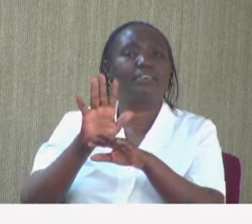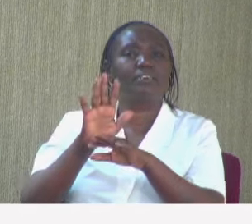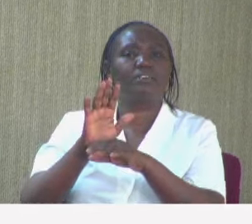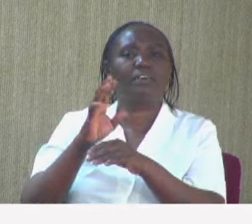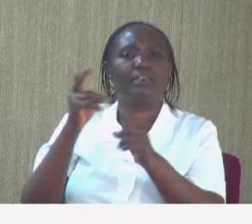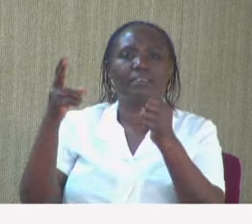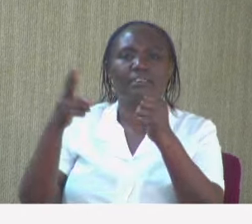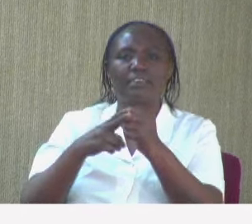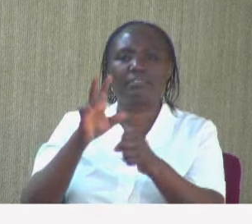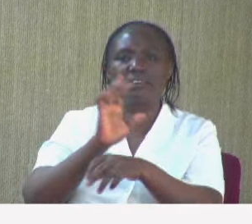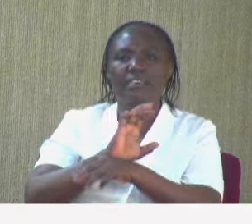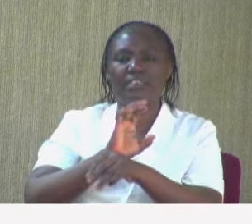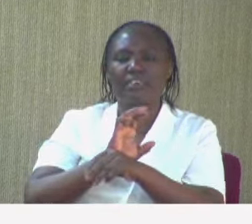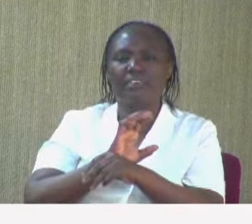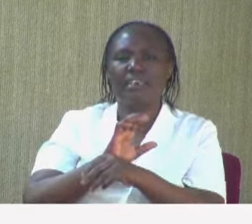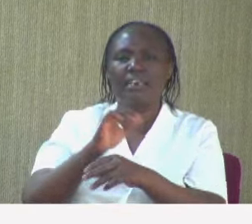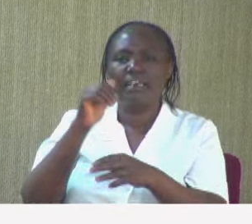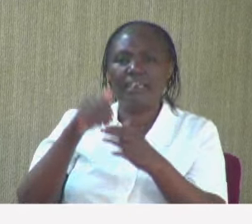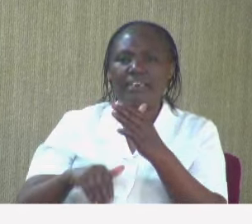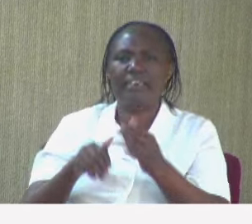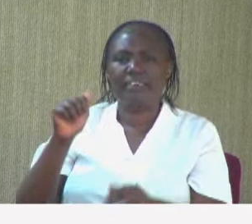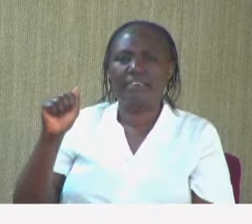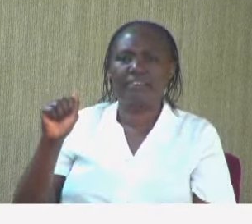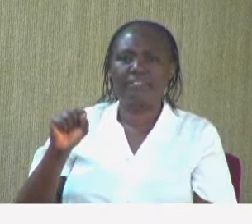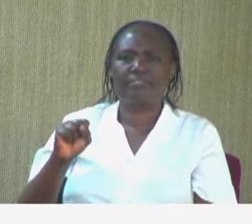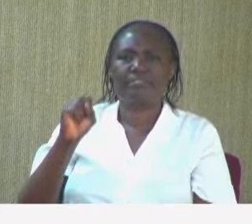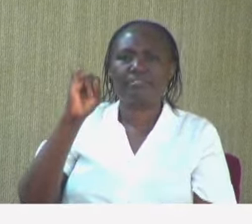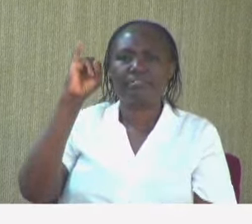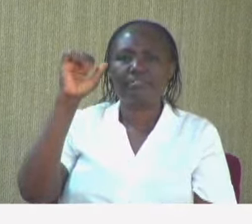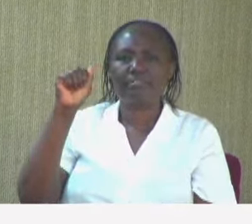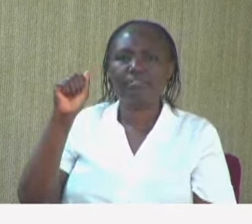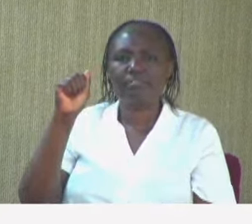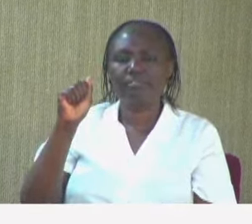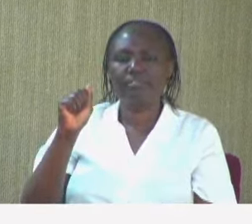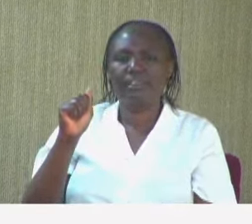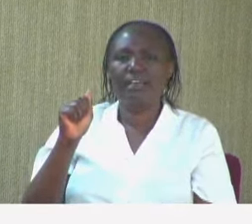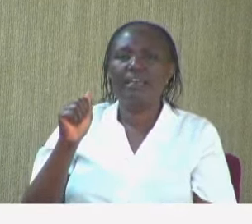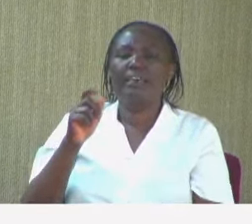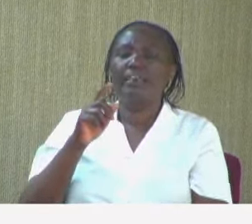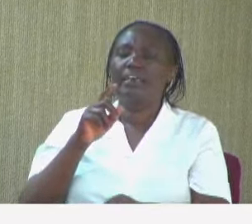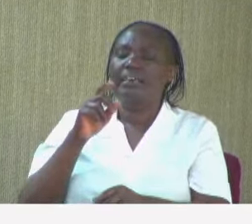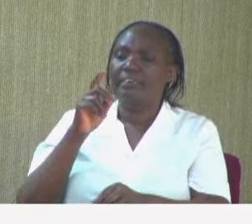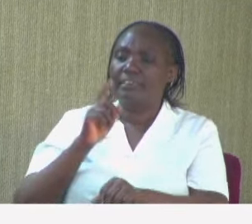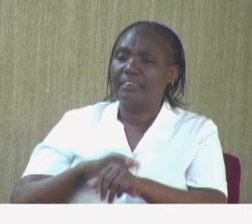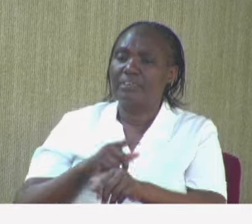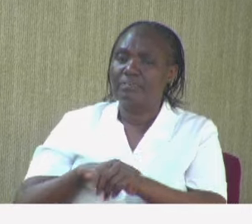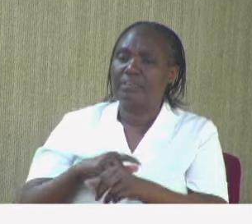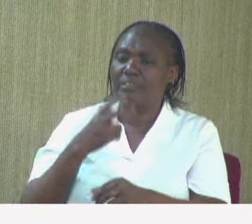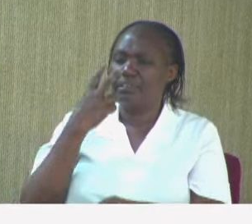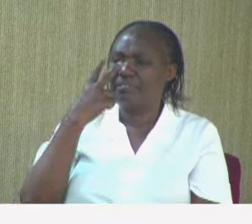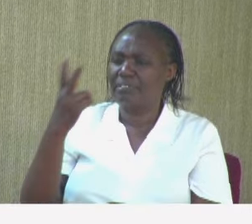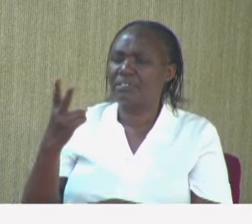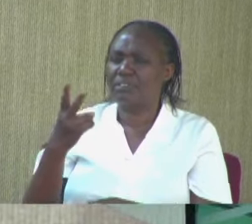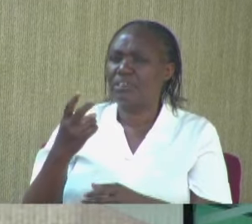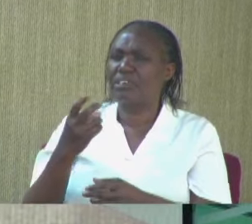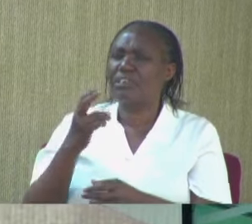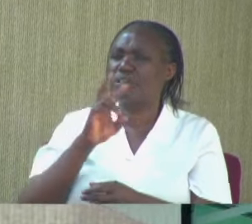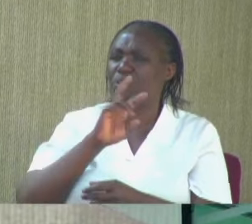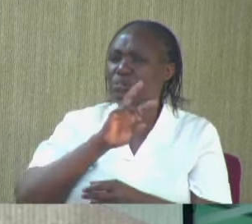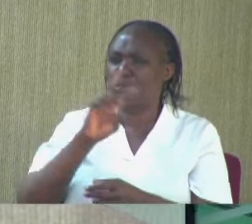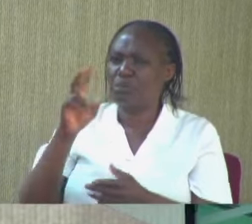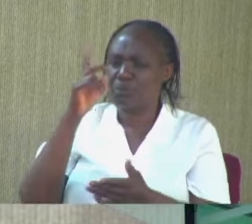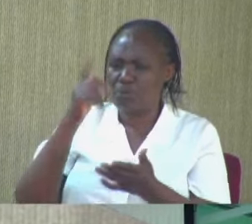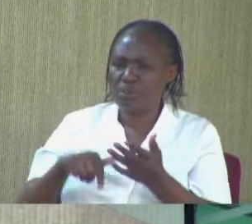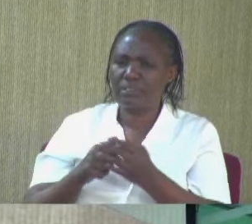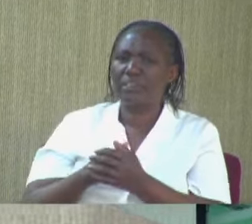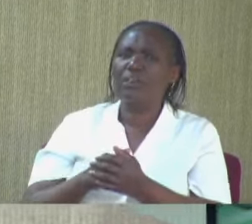churches which are in Asia. And so while he was in vision, he did not only see many things, but he was also commanded